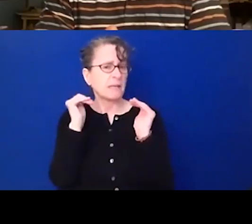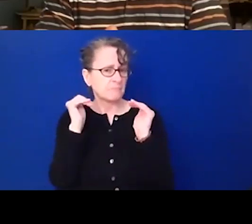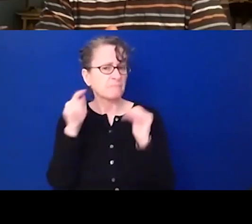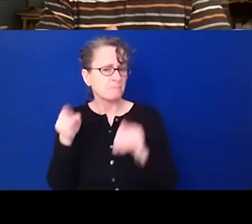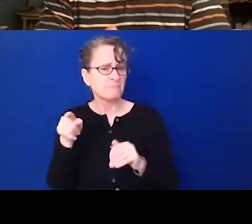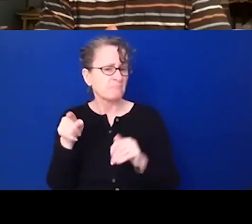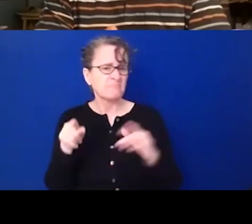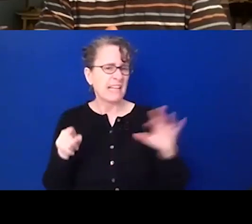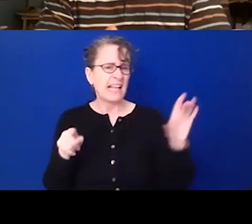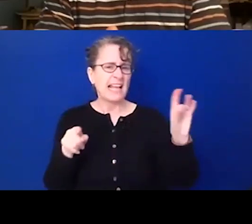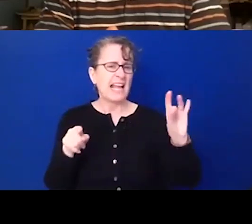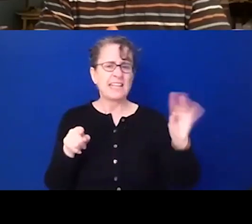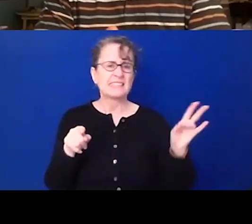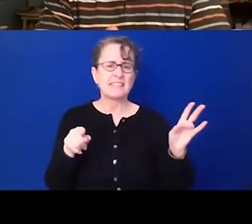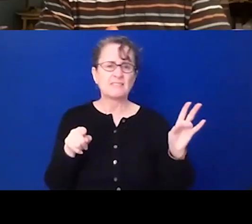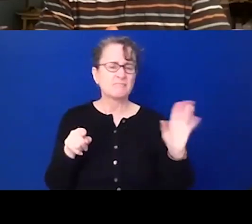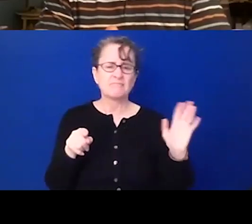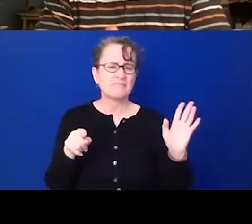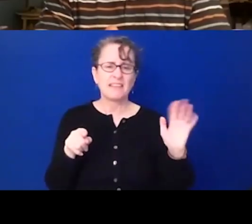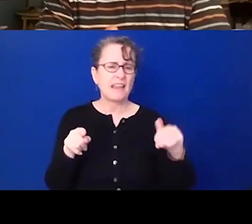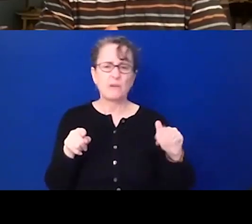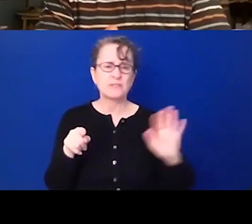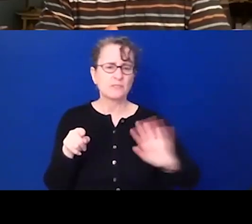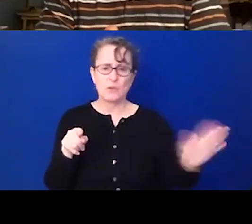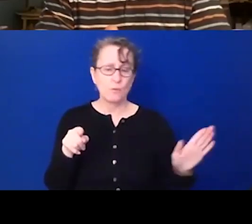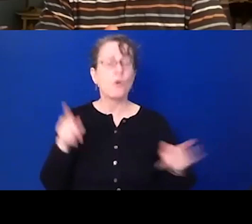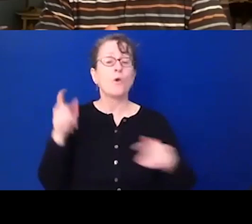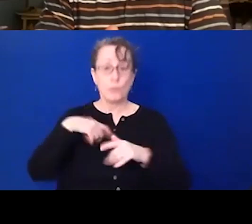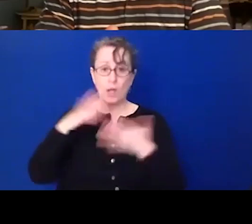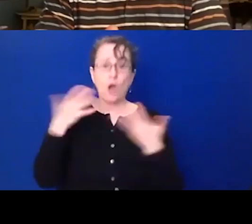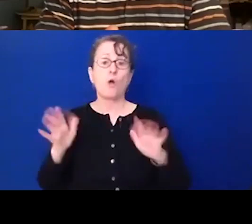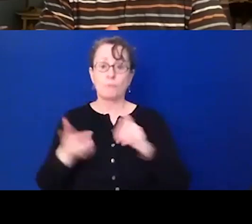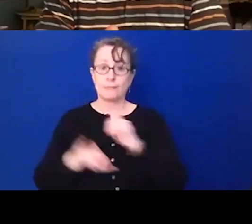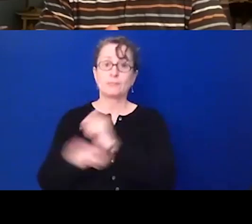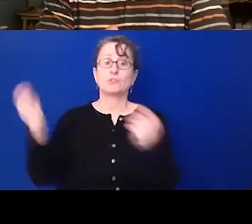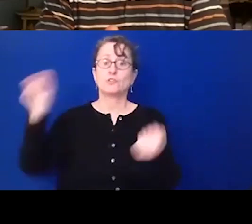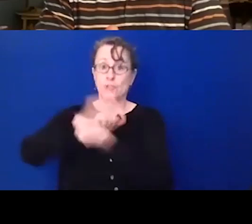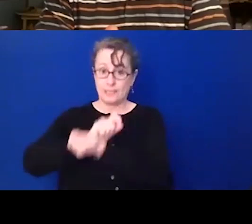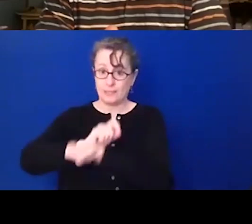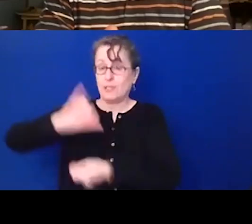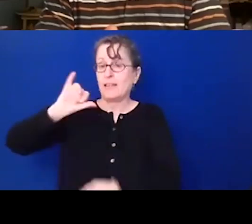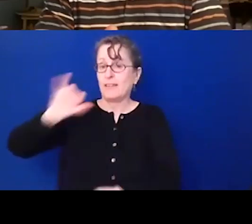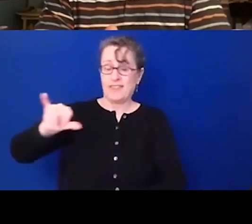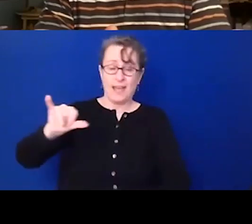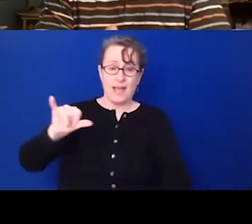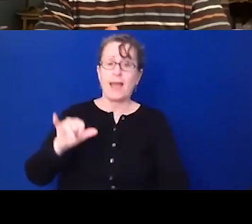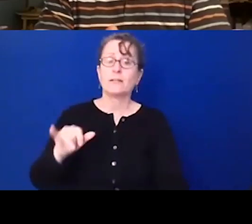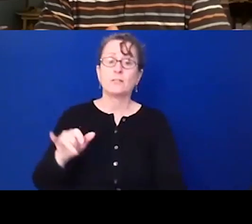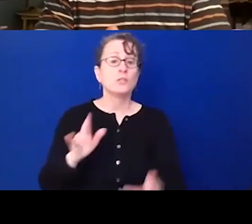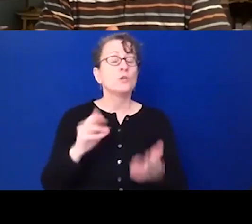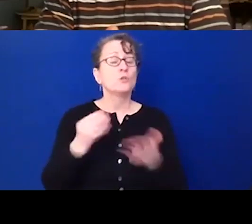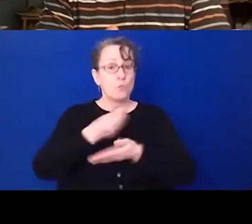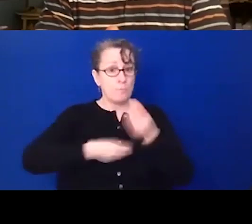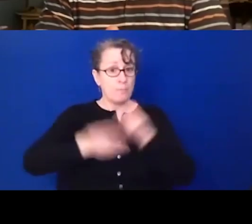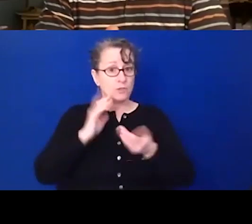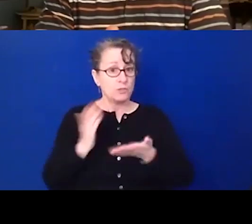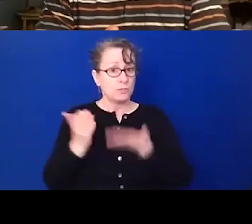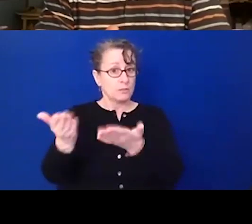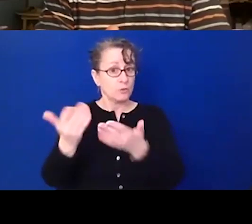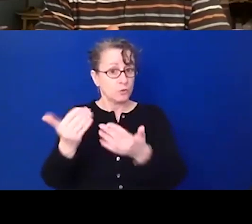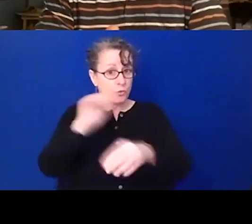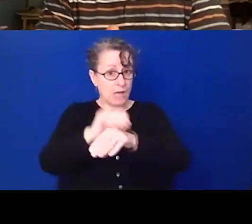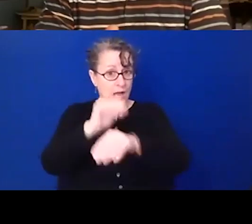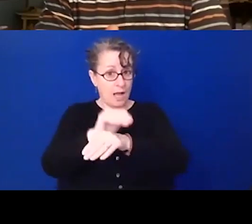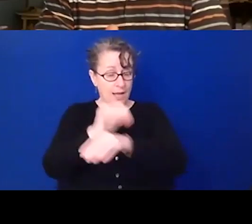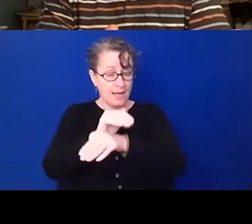for FY22. We have made that change, incorporated that into the budget that is brought back for your approval tonight. That